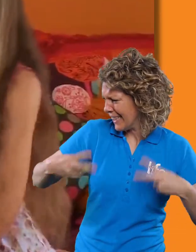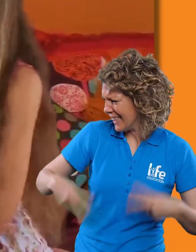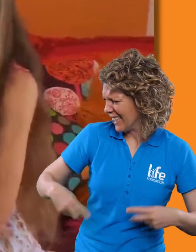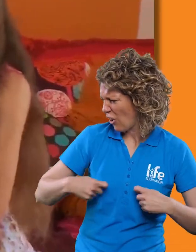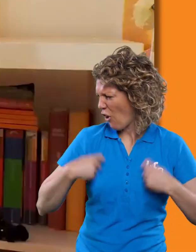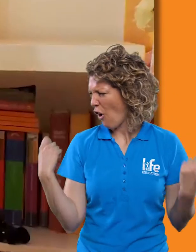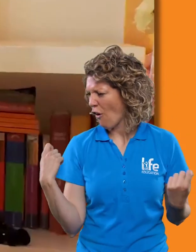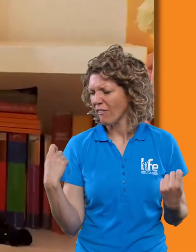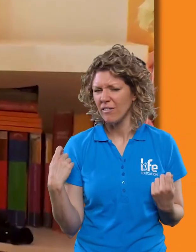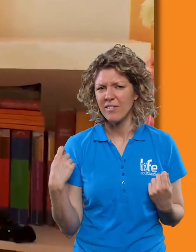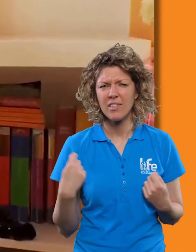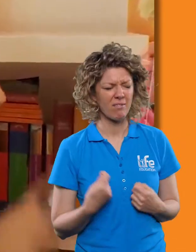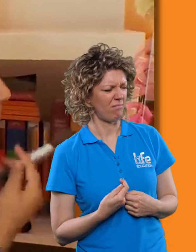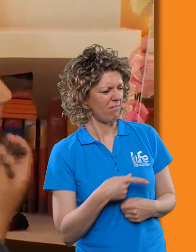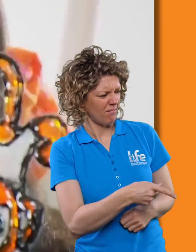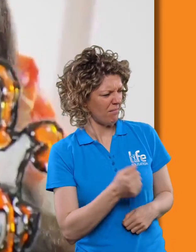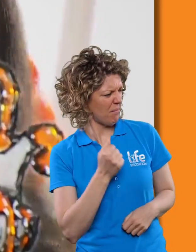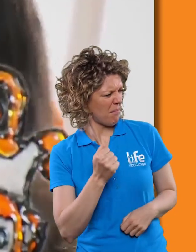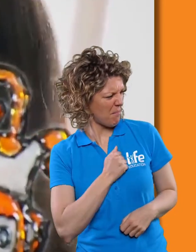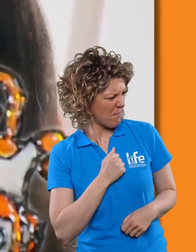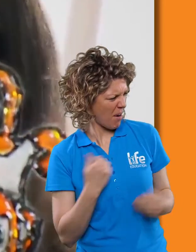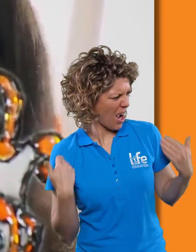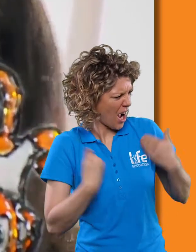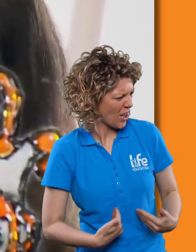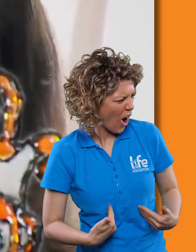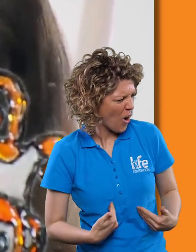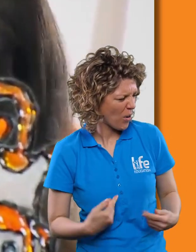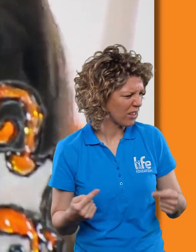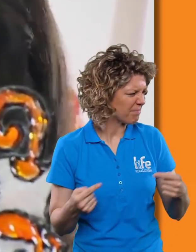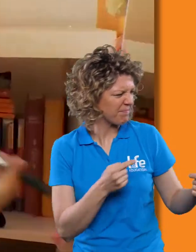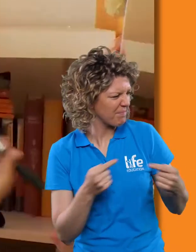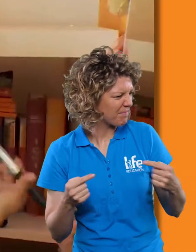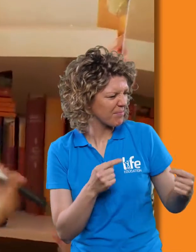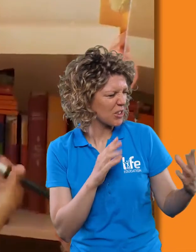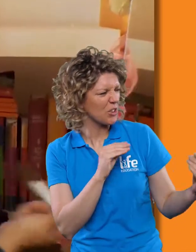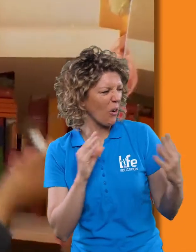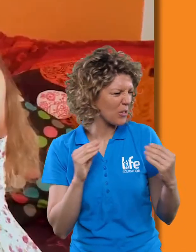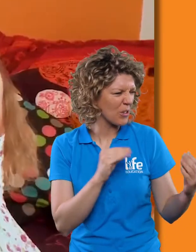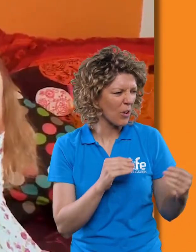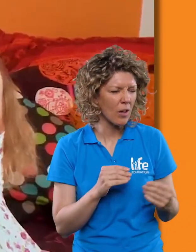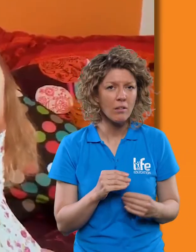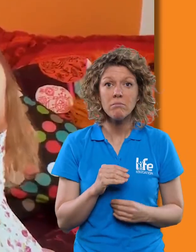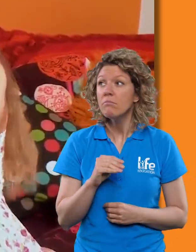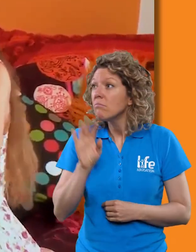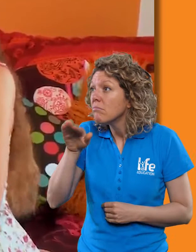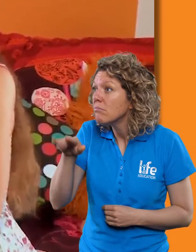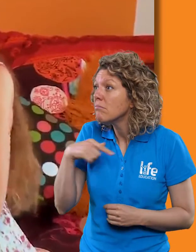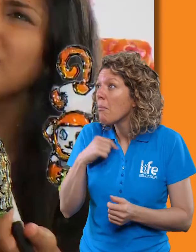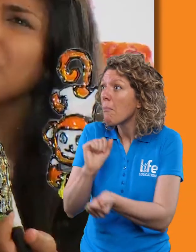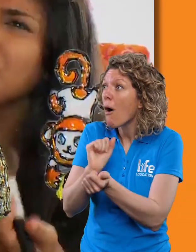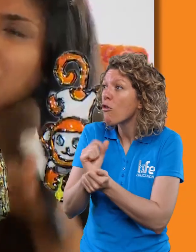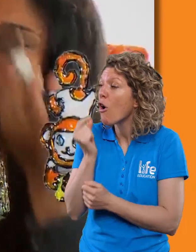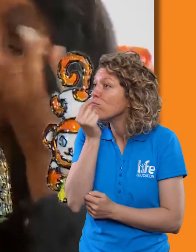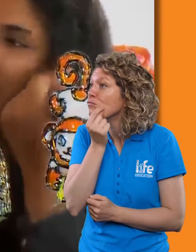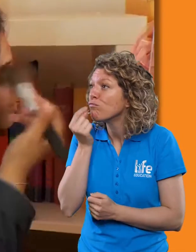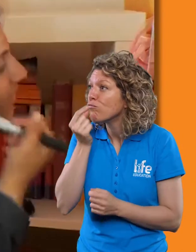borrow some lip gloss? Hey, isn't that my jacket I left at your house? So not. Remember we both bought the same style. Yours is darker. Then where is it? Lip gloss? How would I